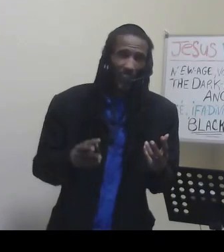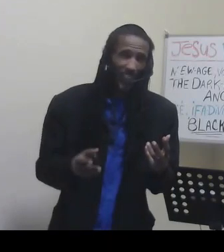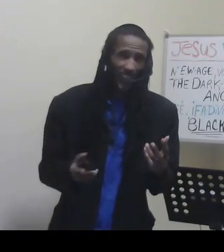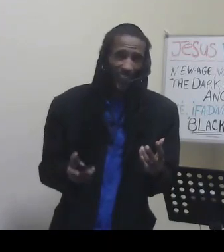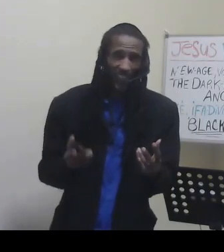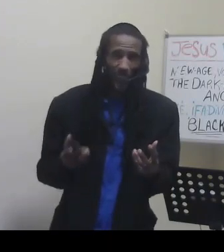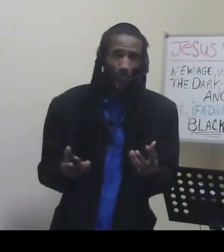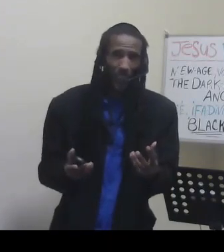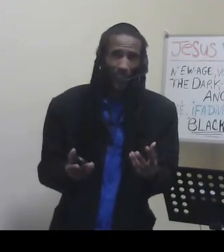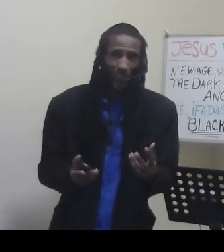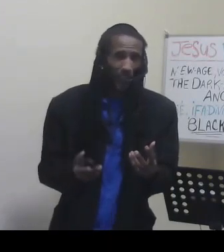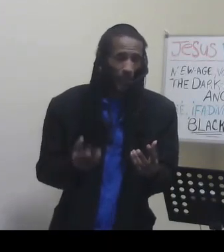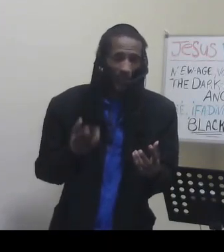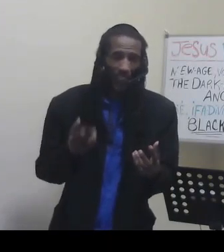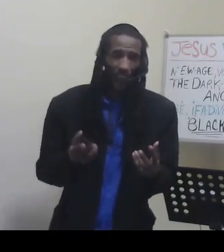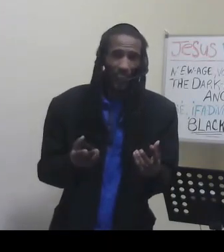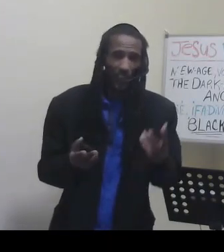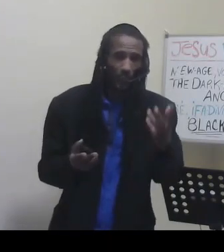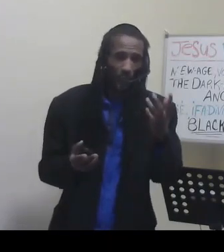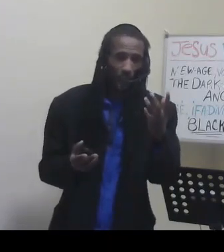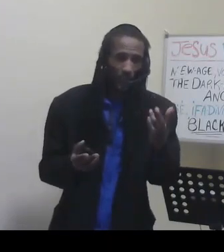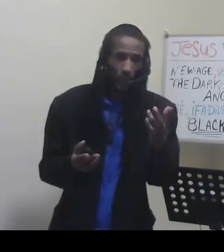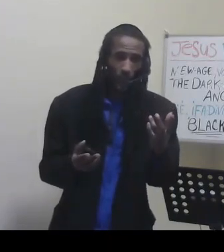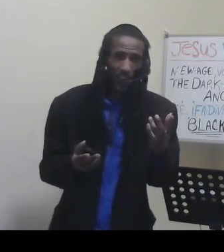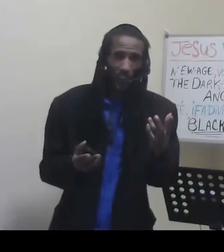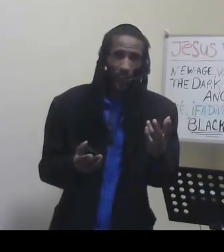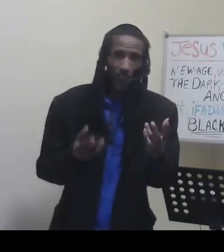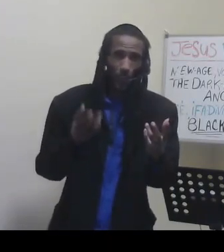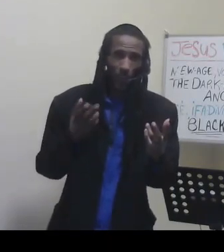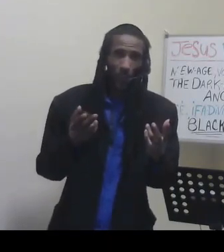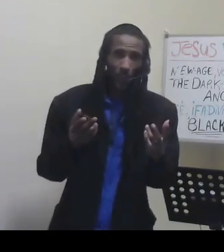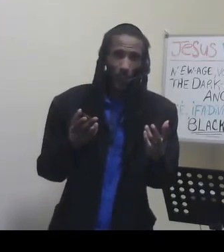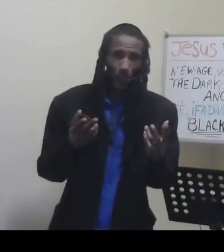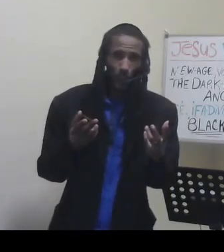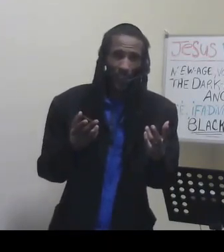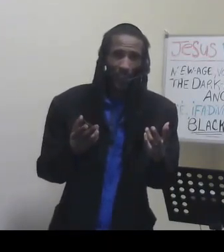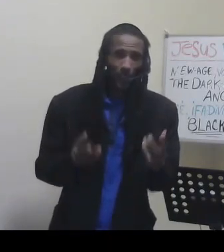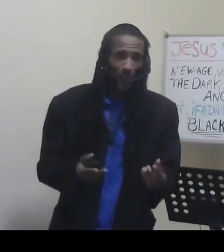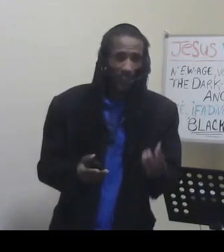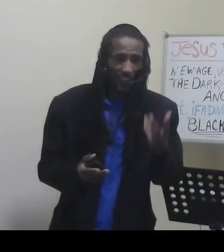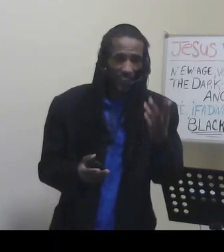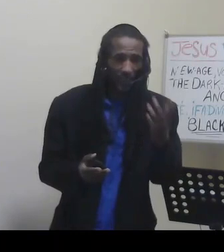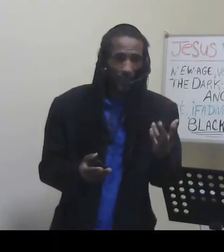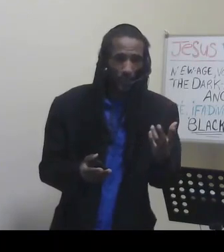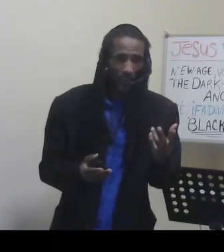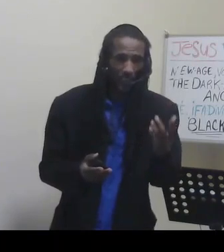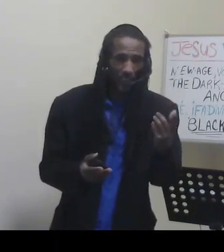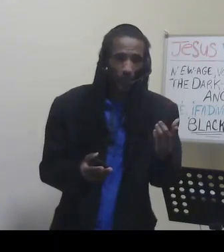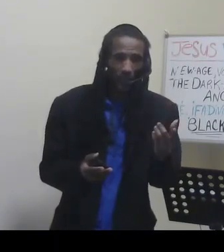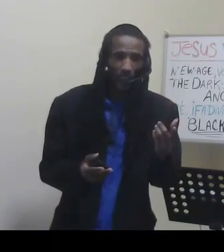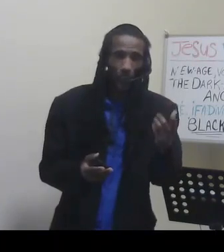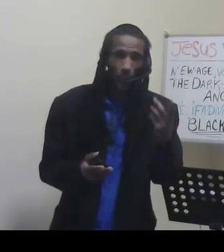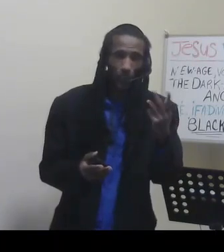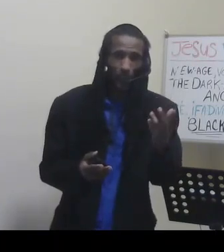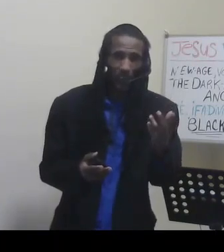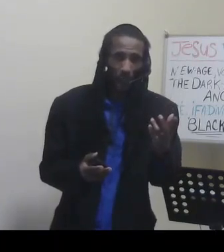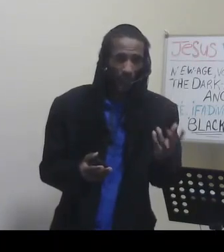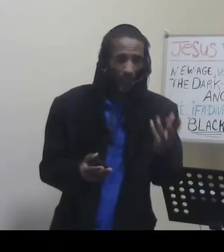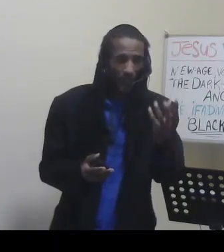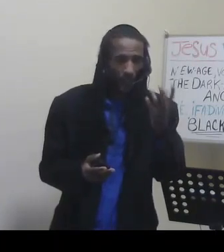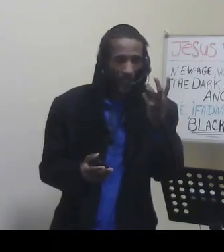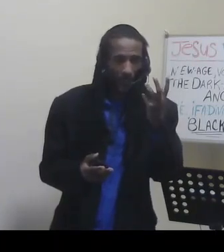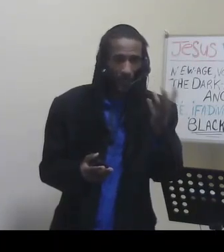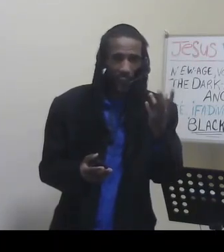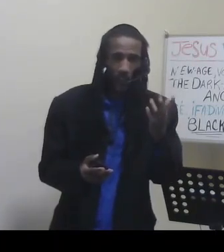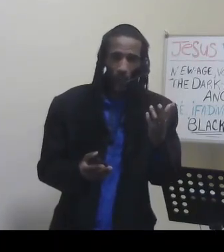covenant that is in that blood. You are not eating my physical flesh, or drinking my physical blood. This does not represent literally or figuratively